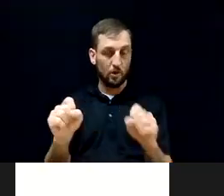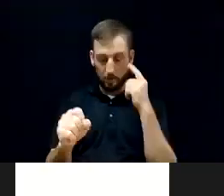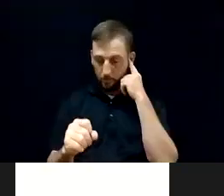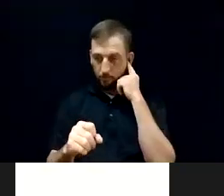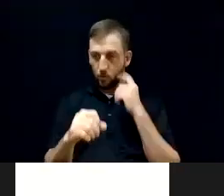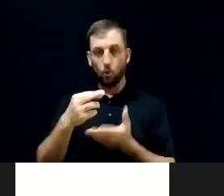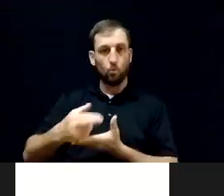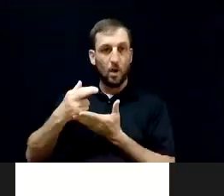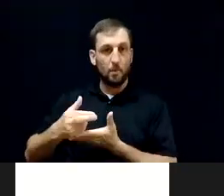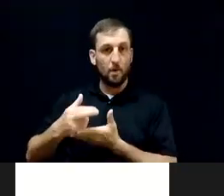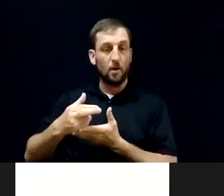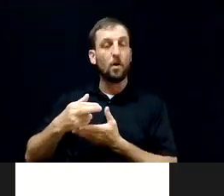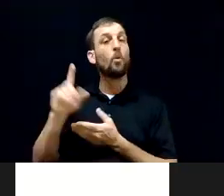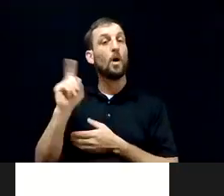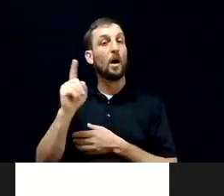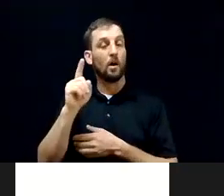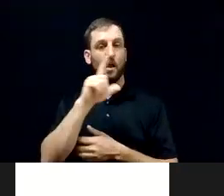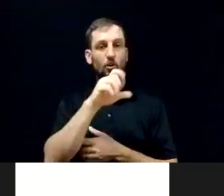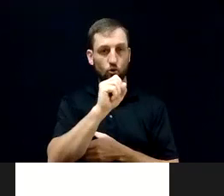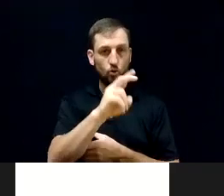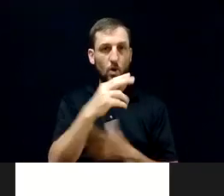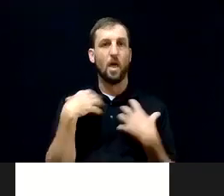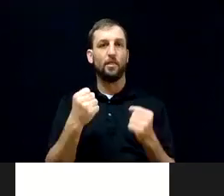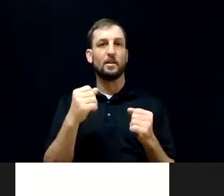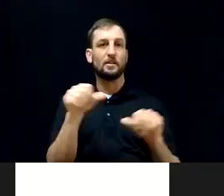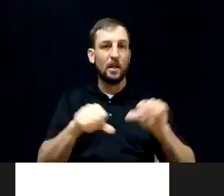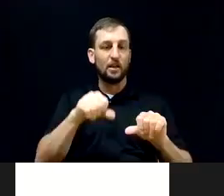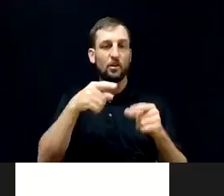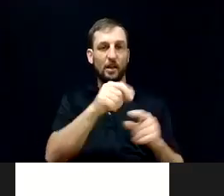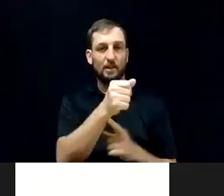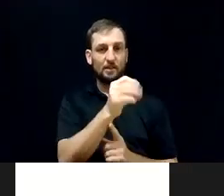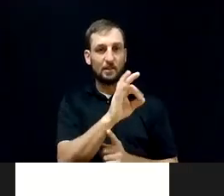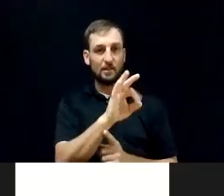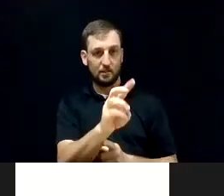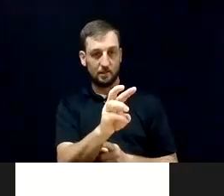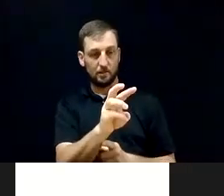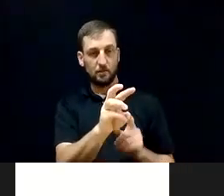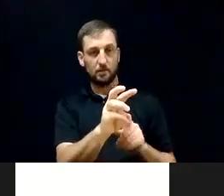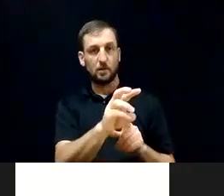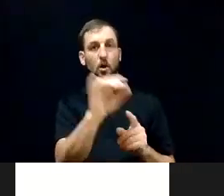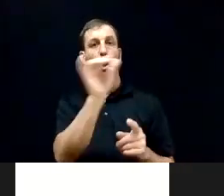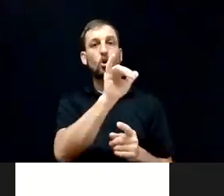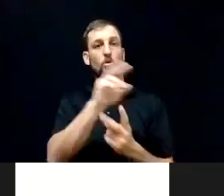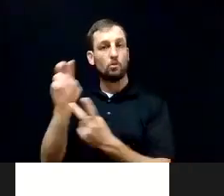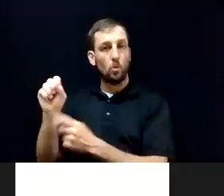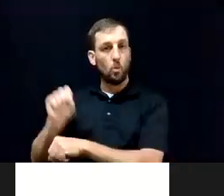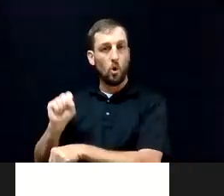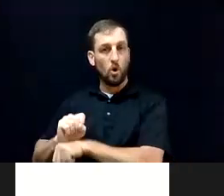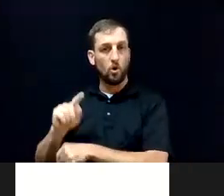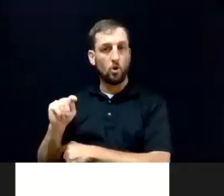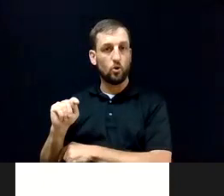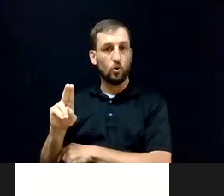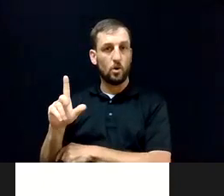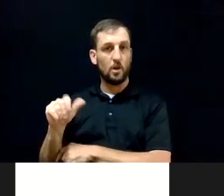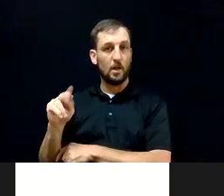rehabilitation counseling from LSU Health and Science Center in 1996. He also worked at Tulane from 1997